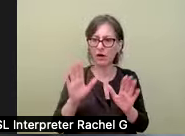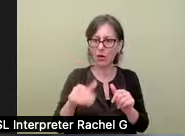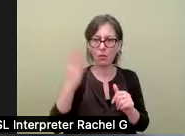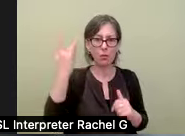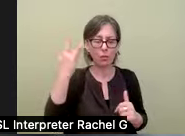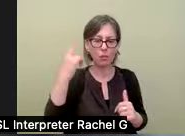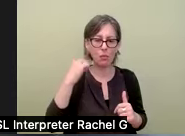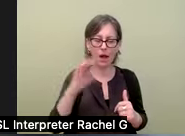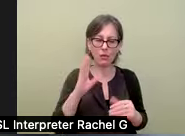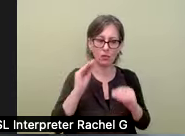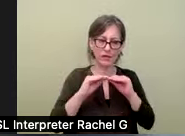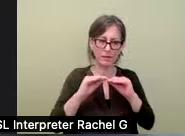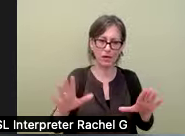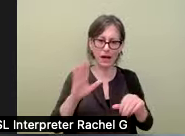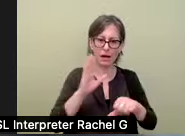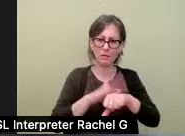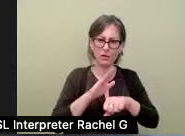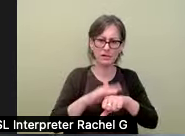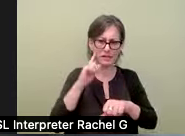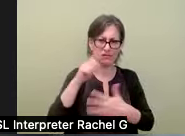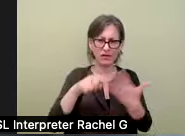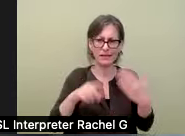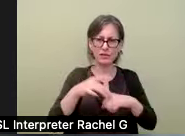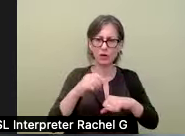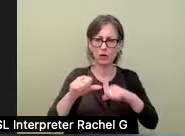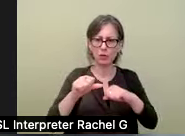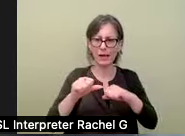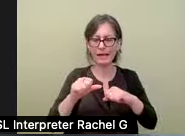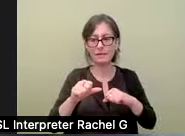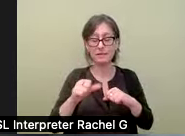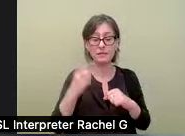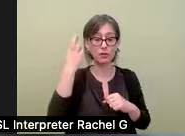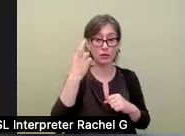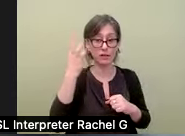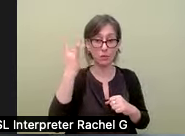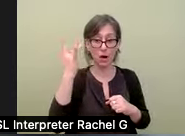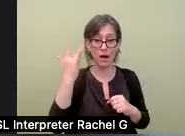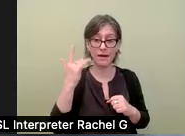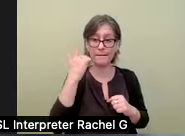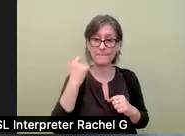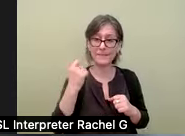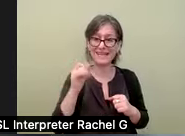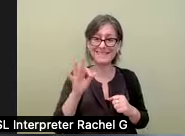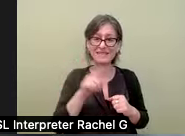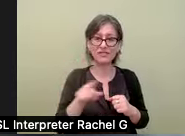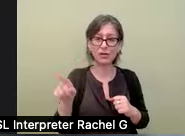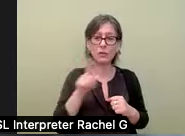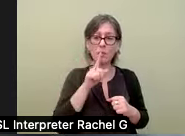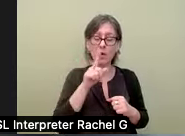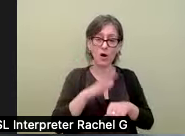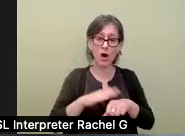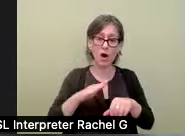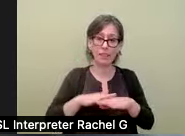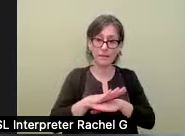issuing a tsunami bulletin for these earthquakes? And the reason for that is because if you are on the beach